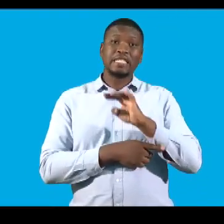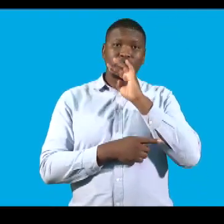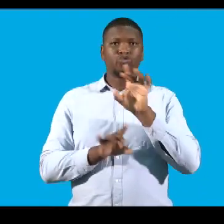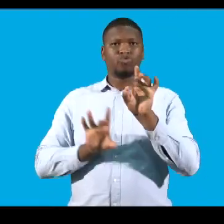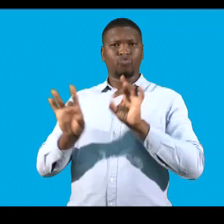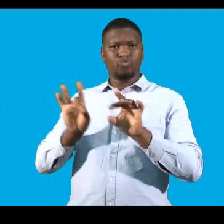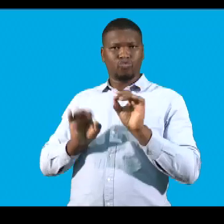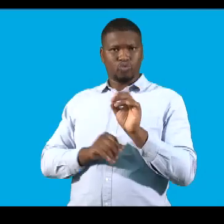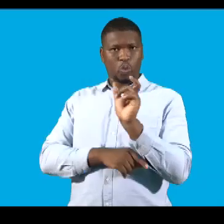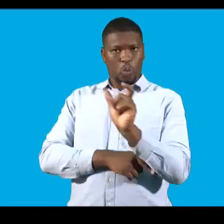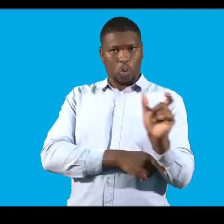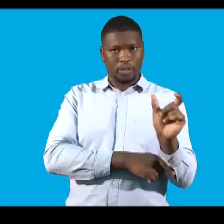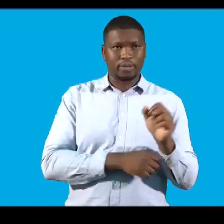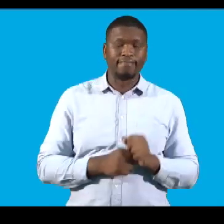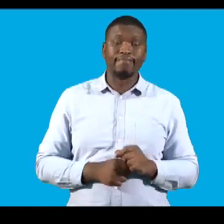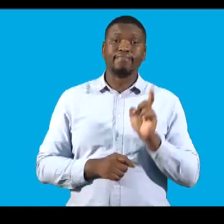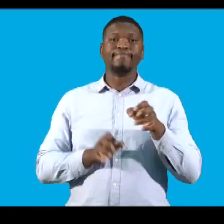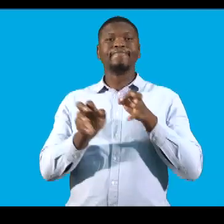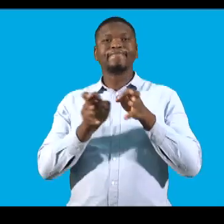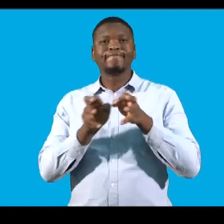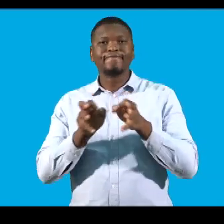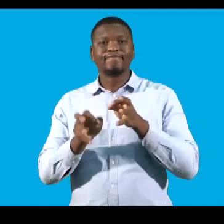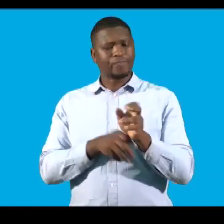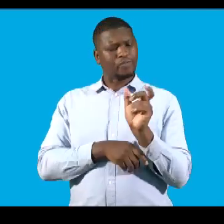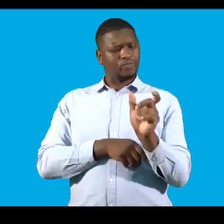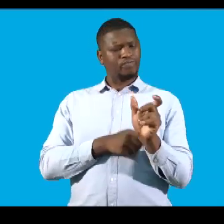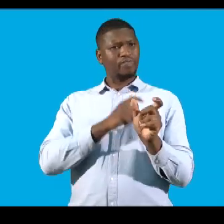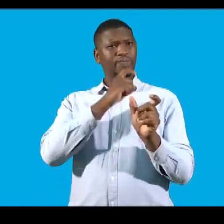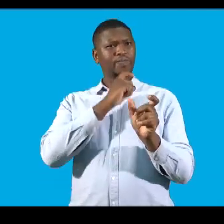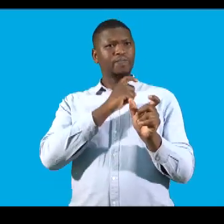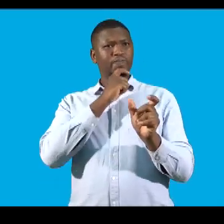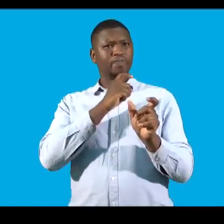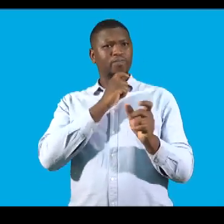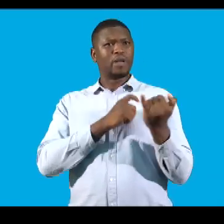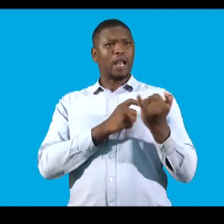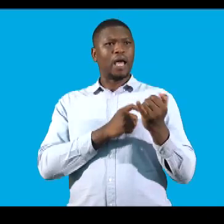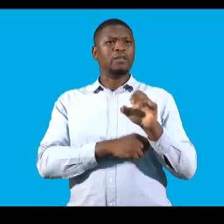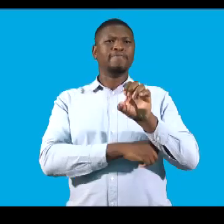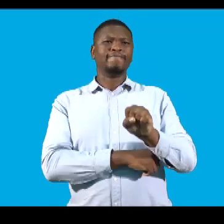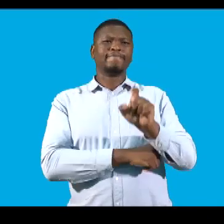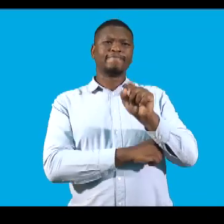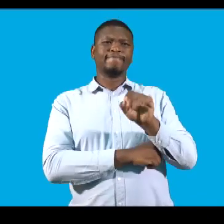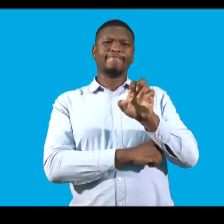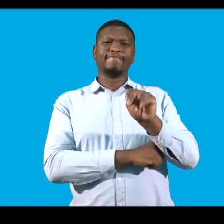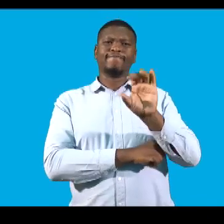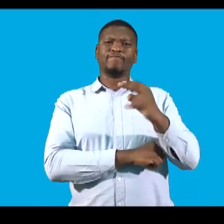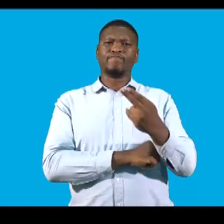the choice of words. Explain the use of the word stench in line 14.